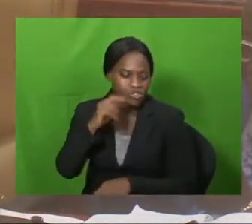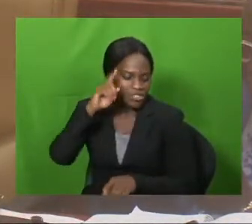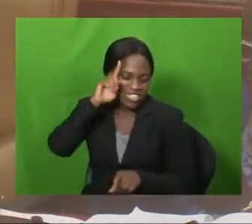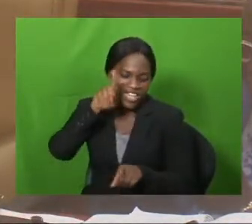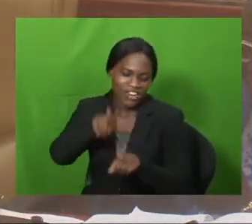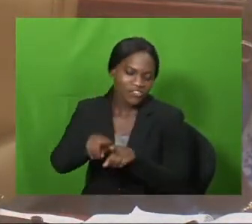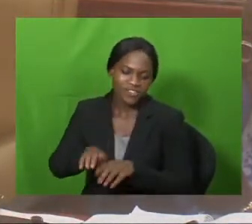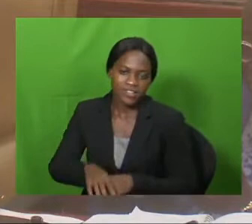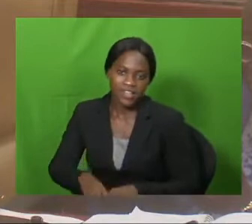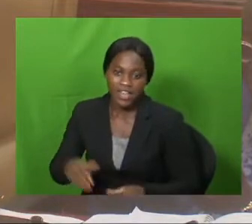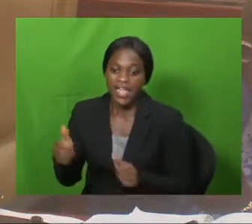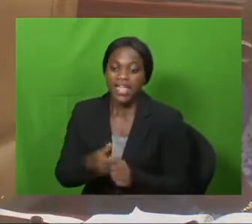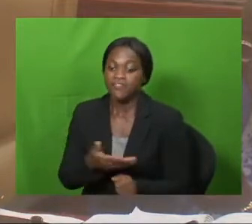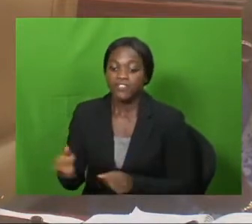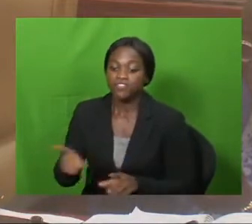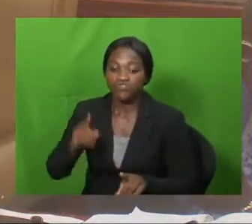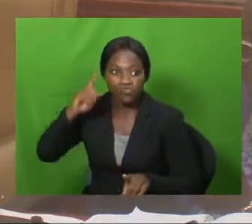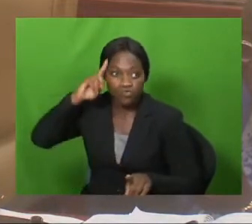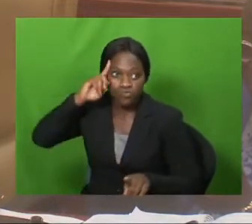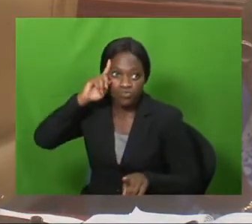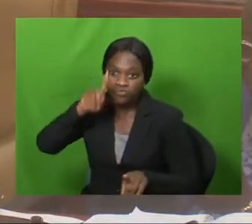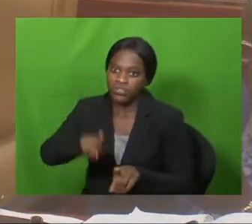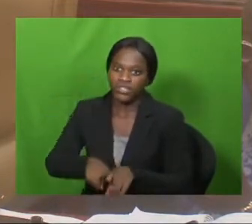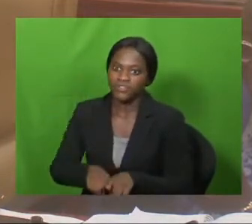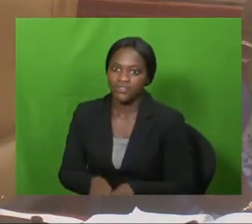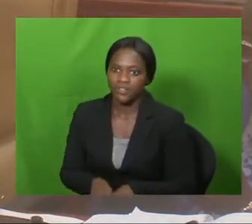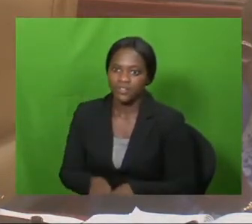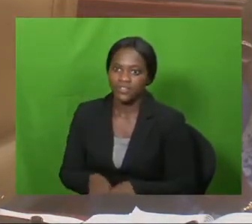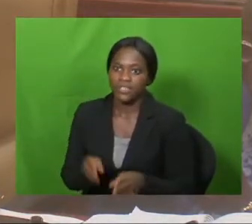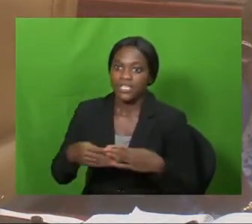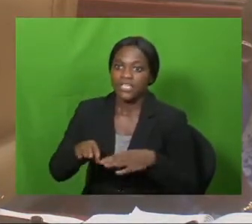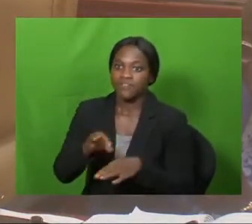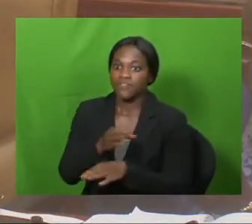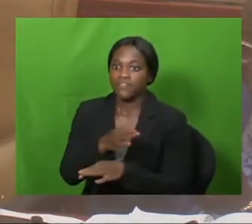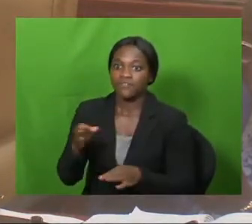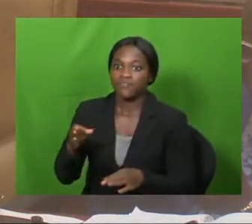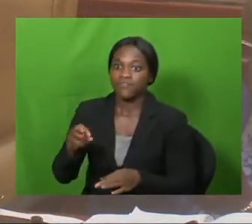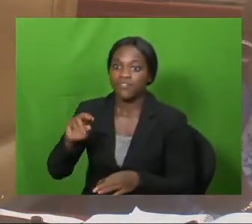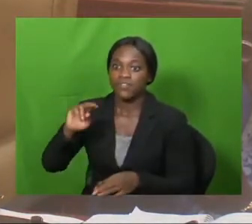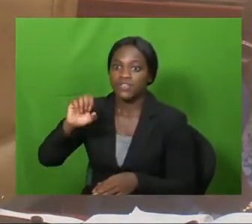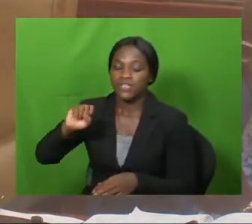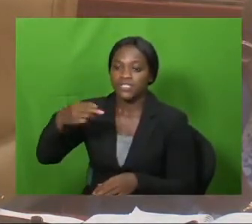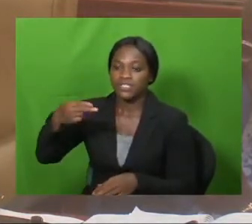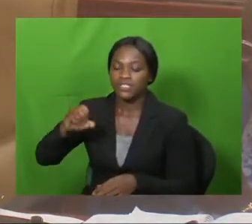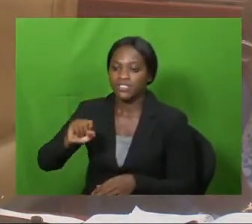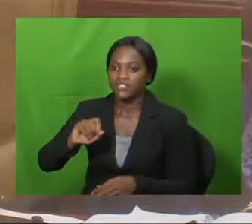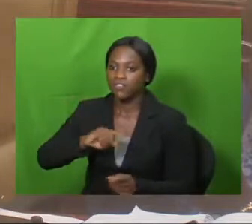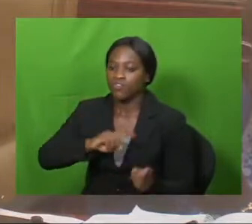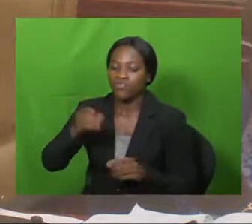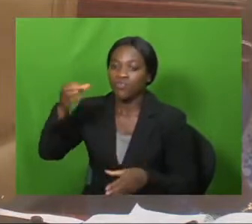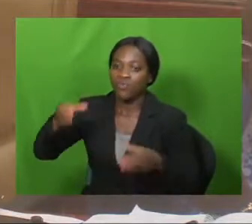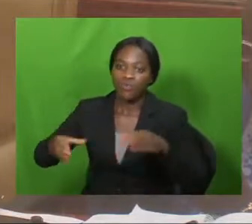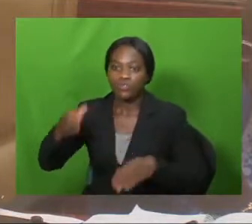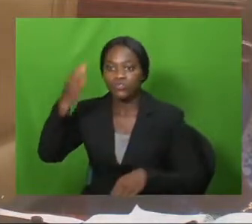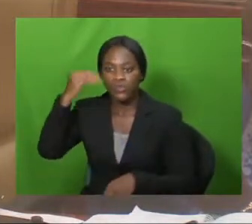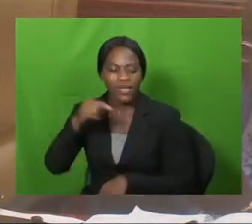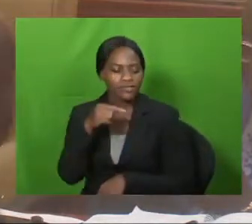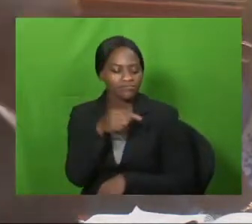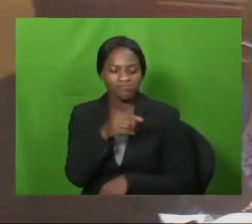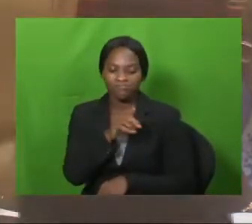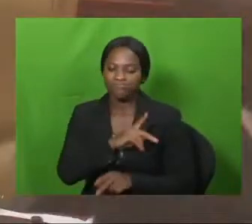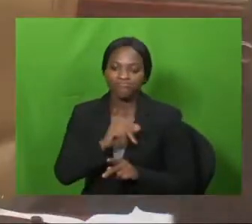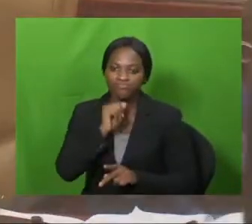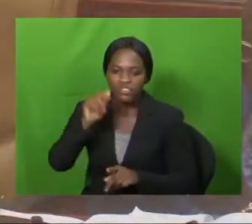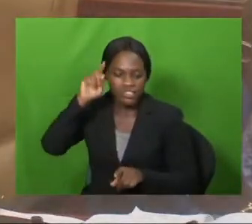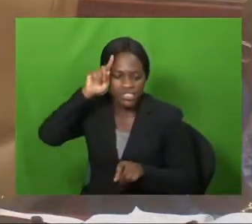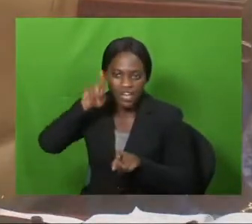side of the aisle. Even free SHS ended up in court because our friends on the other side opposed it.